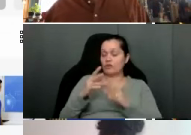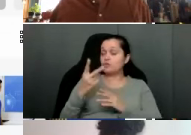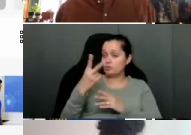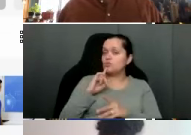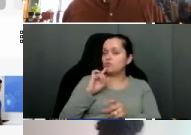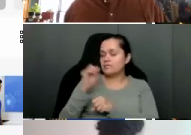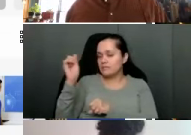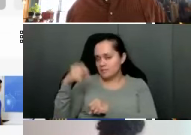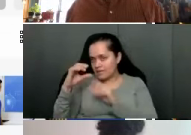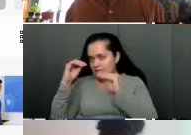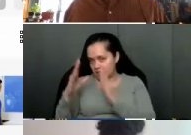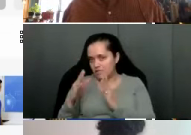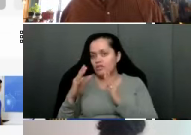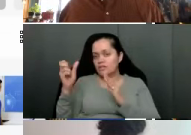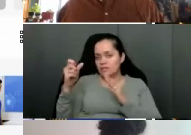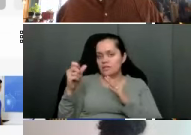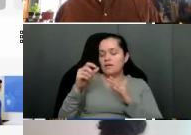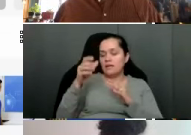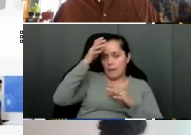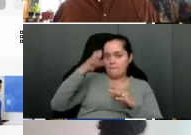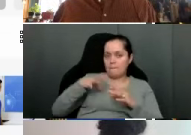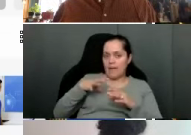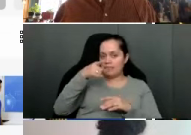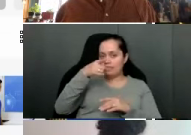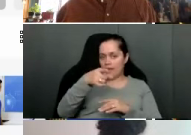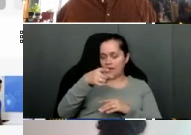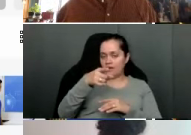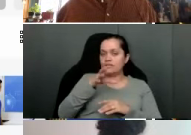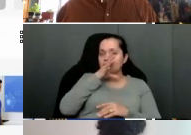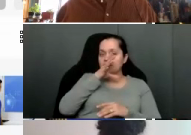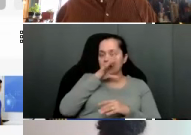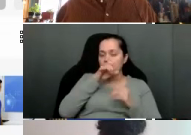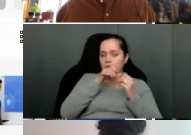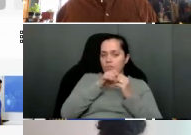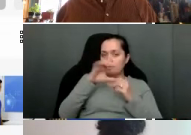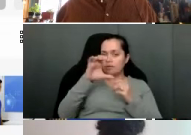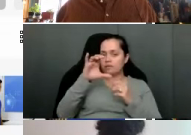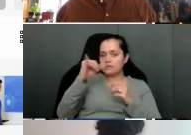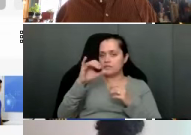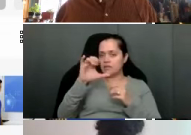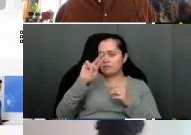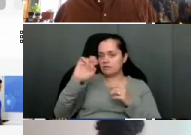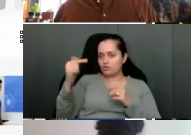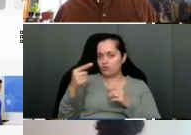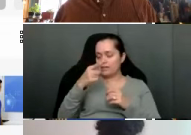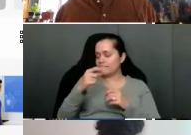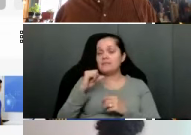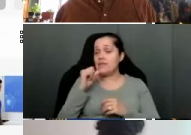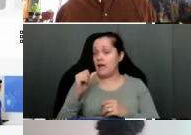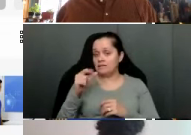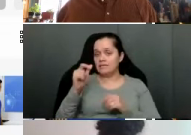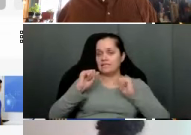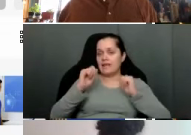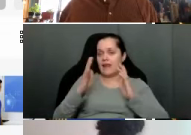geography professors here. The man in the screen here talking to CJ Craig is not. He is an